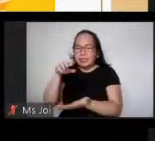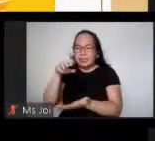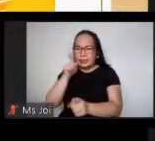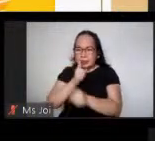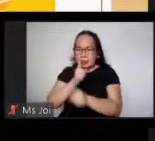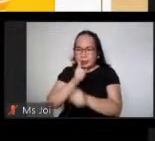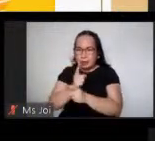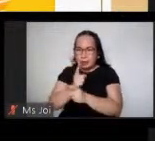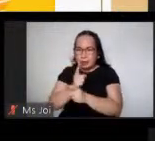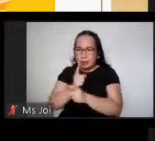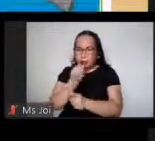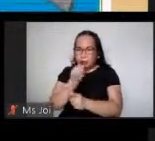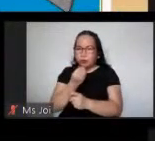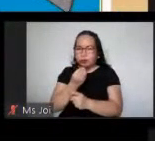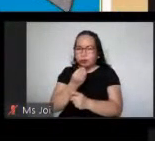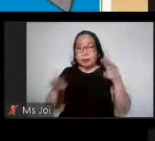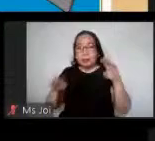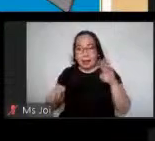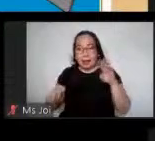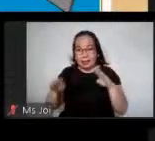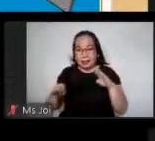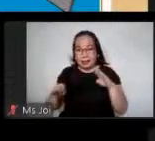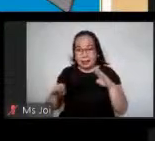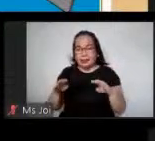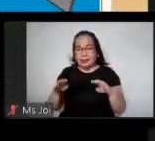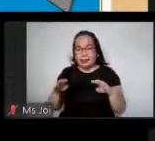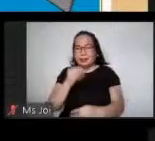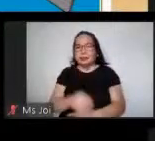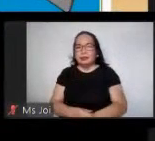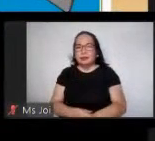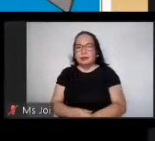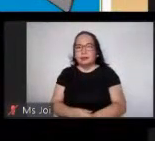And ito ko, ang COVID-19 po ay